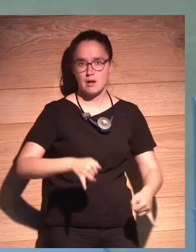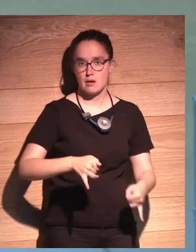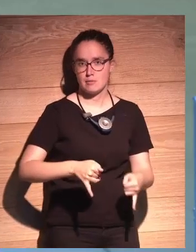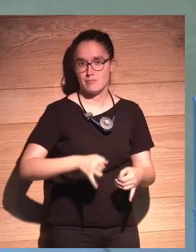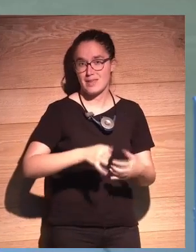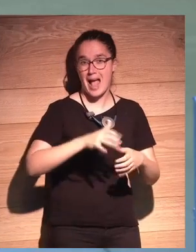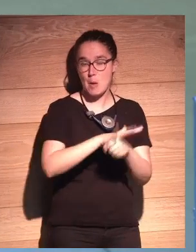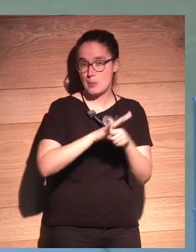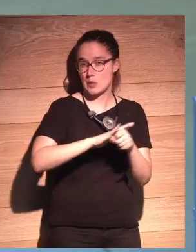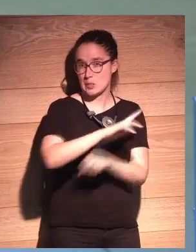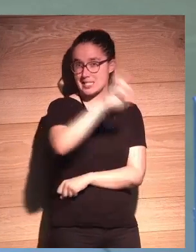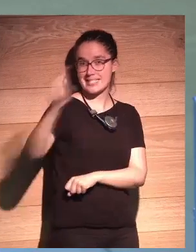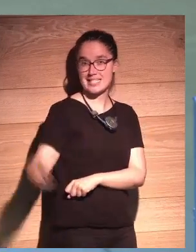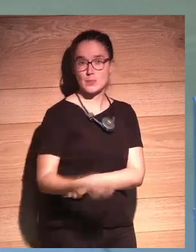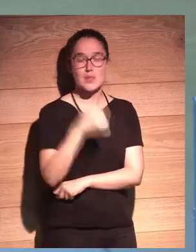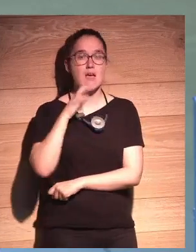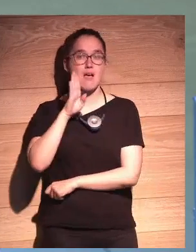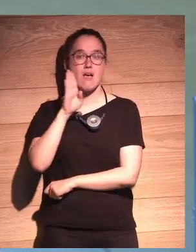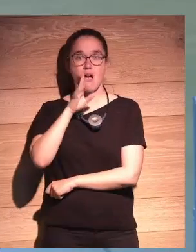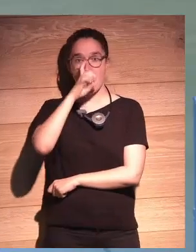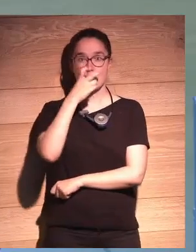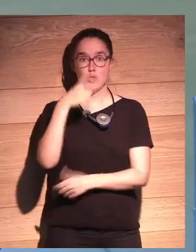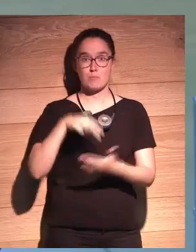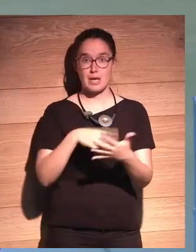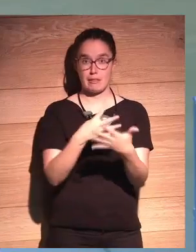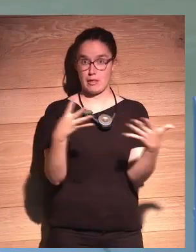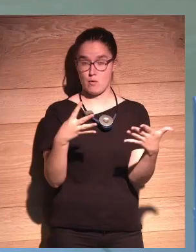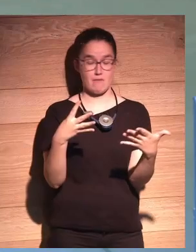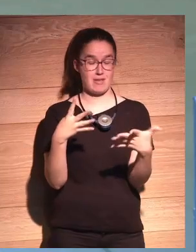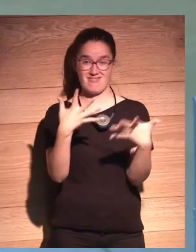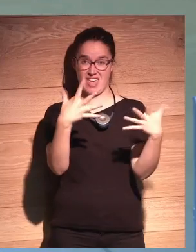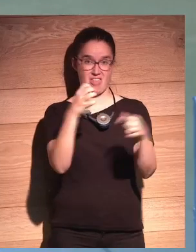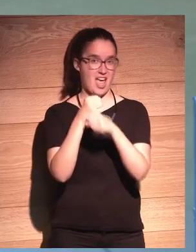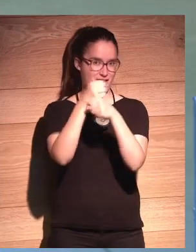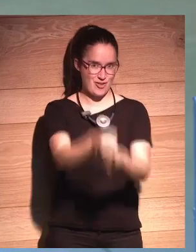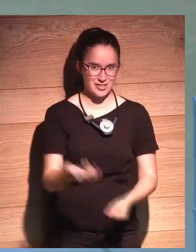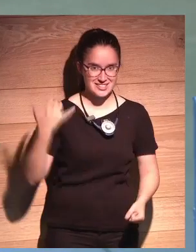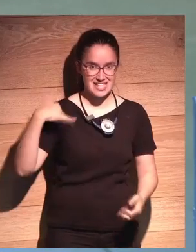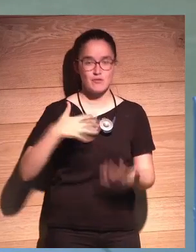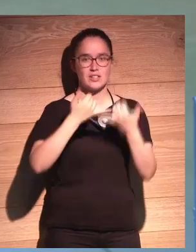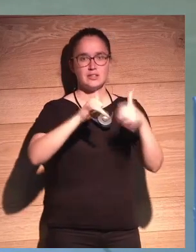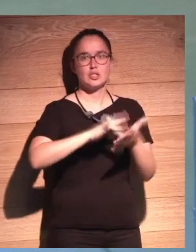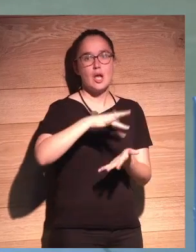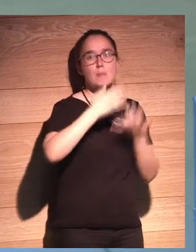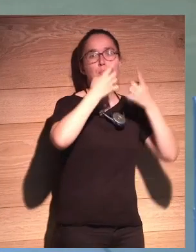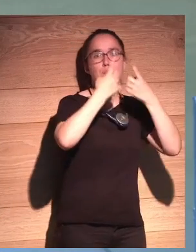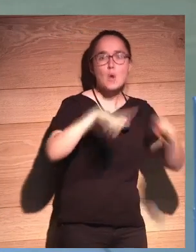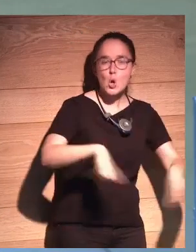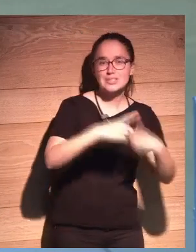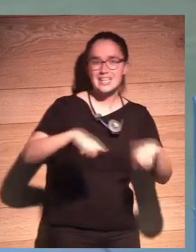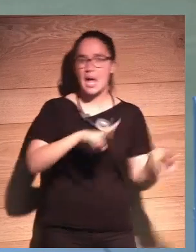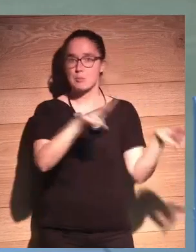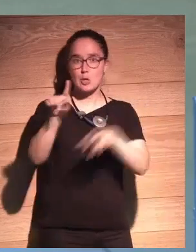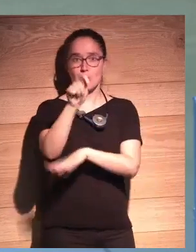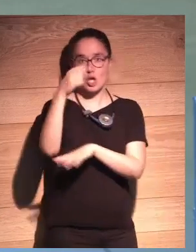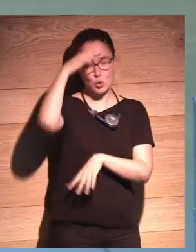American countries. And as you can see, a multidisciplinary festival that in 2019 will be celebrating its